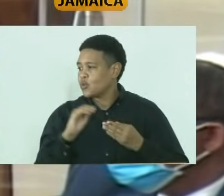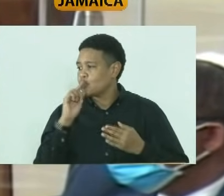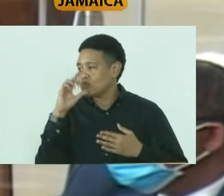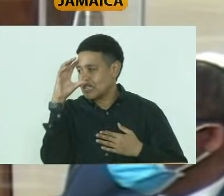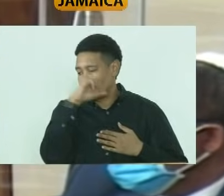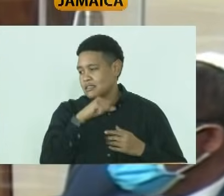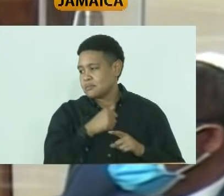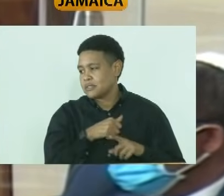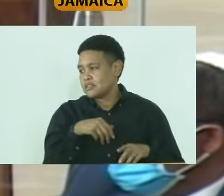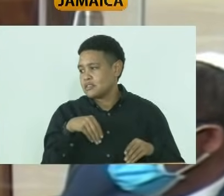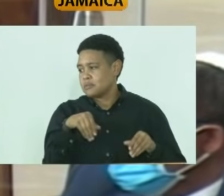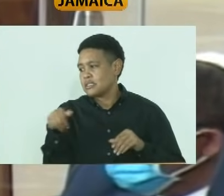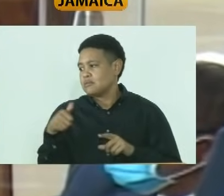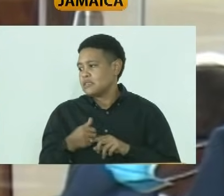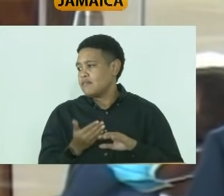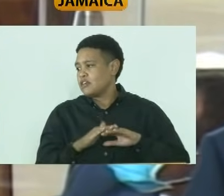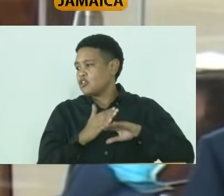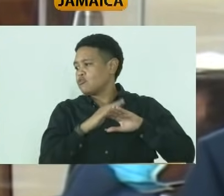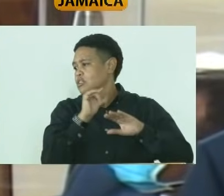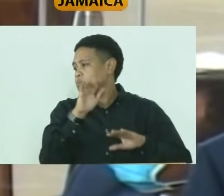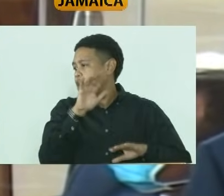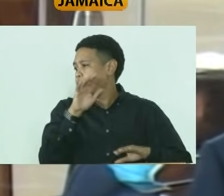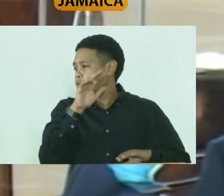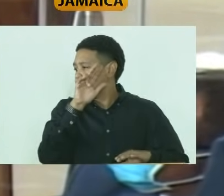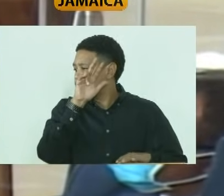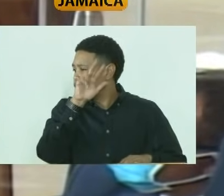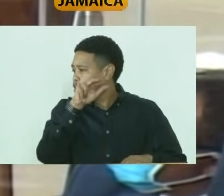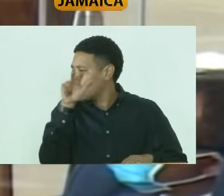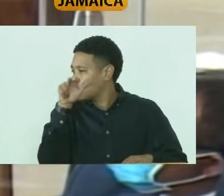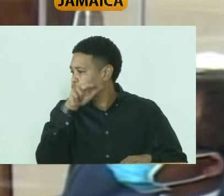is being increased by approximately $33